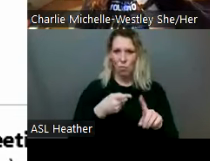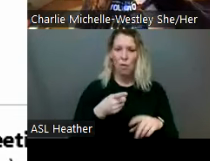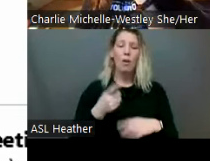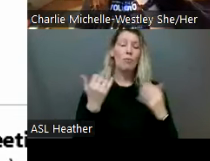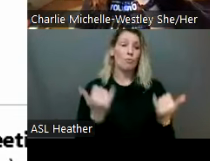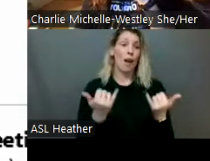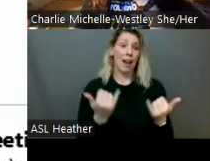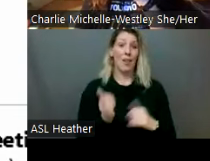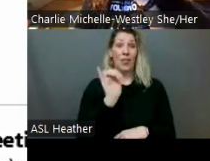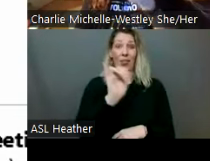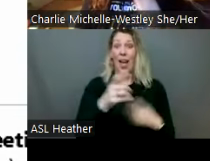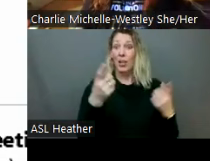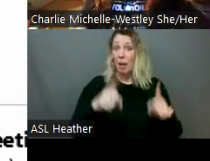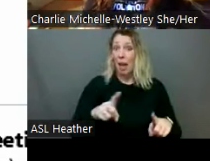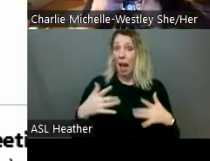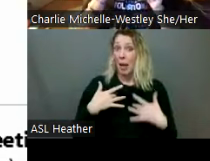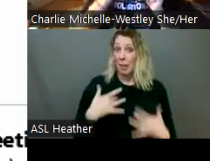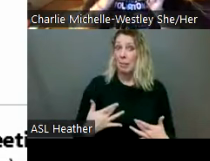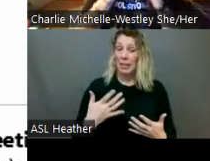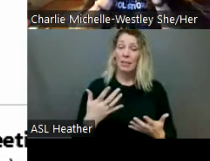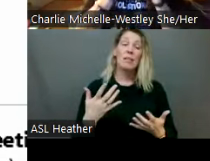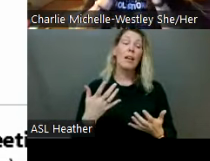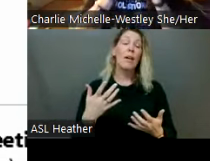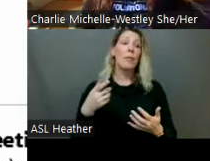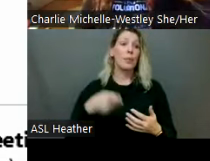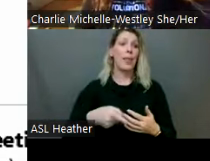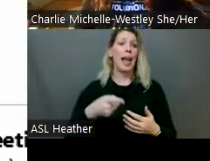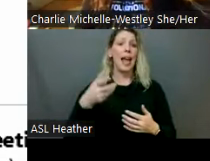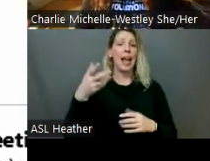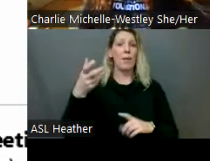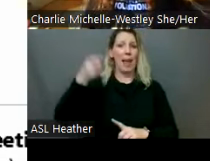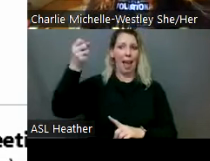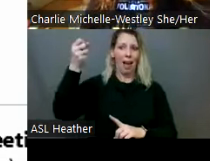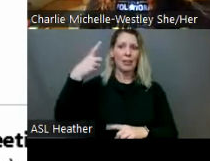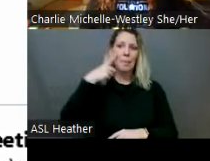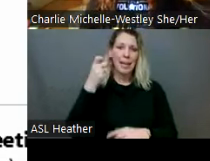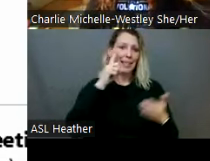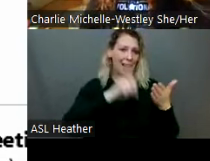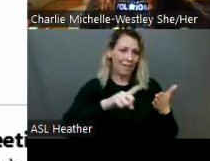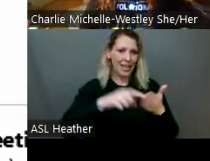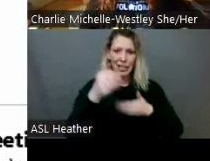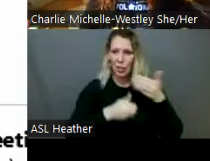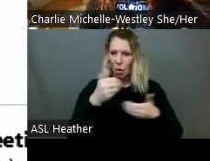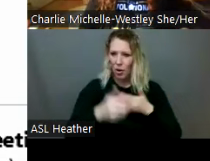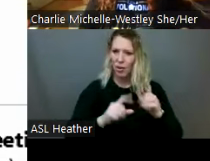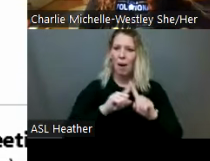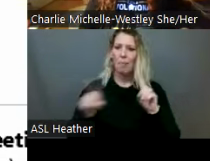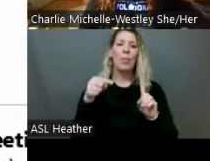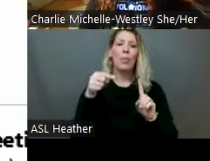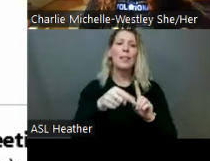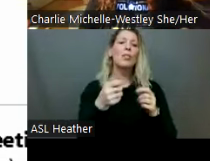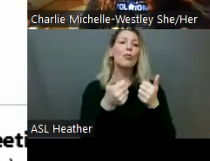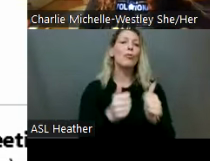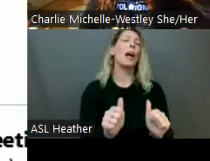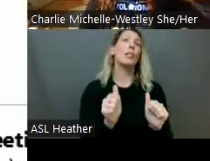now that is what happens a lot, where they get held back because this investigation is going on. So I think this is to try to